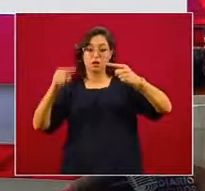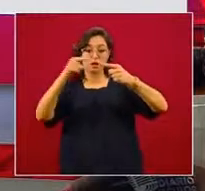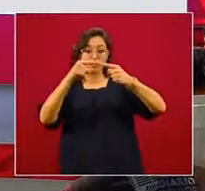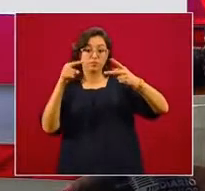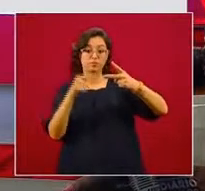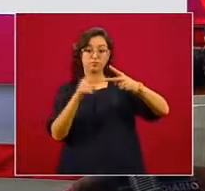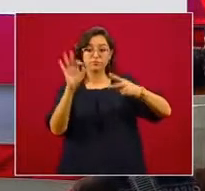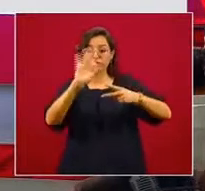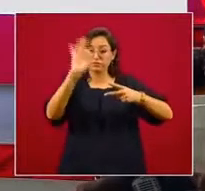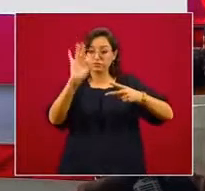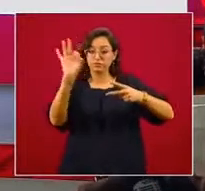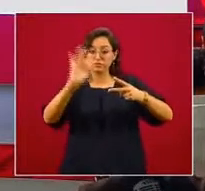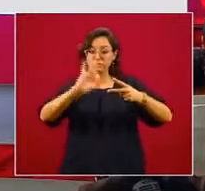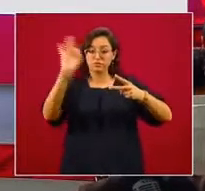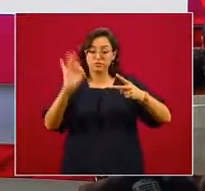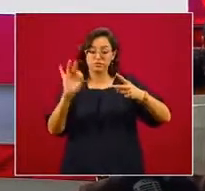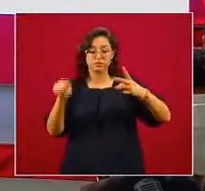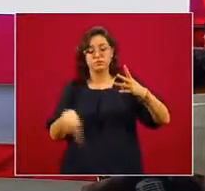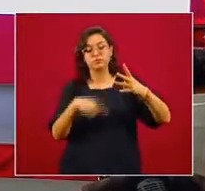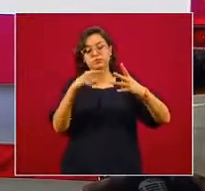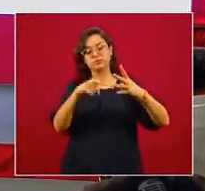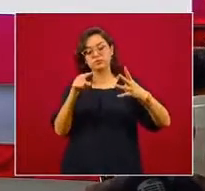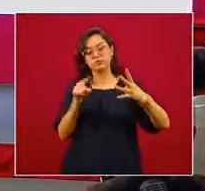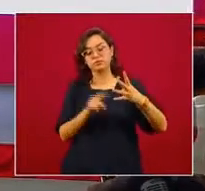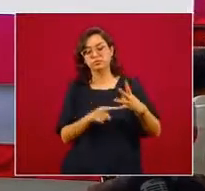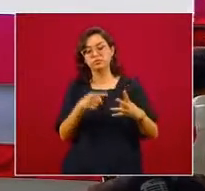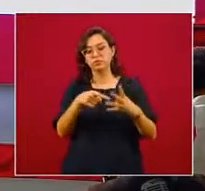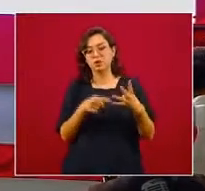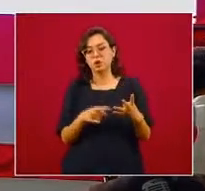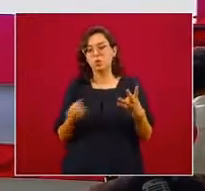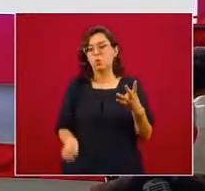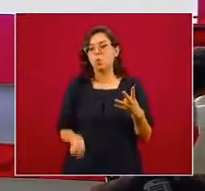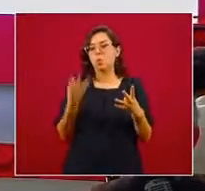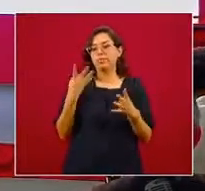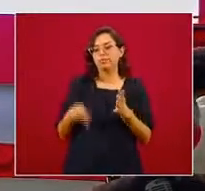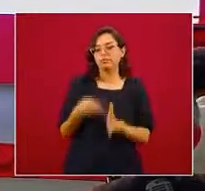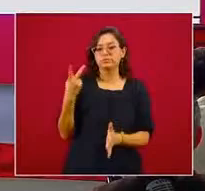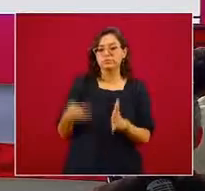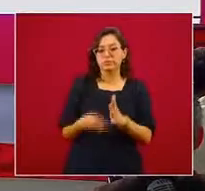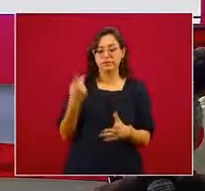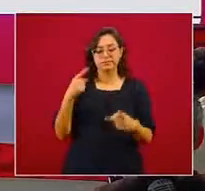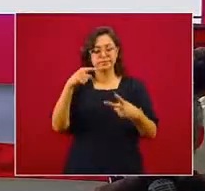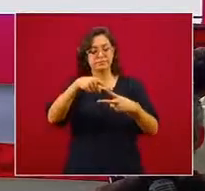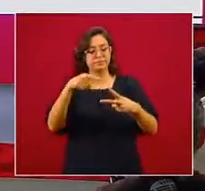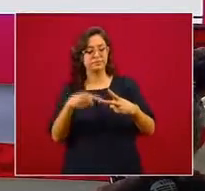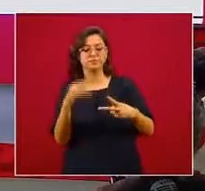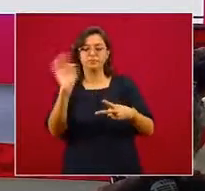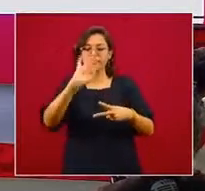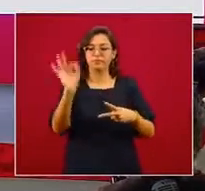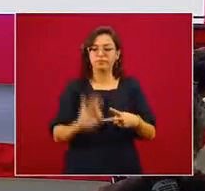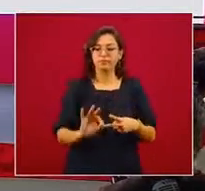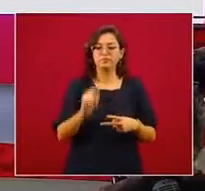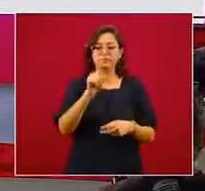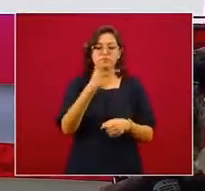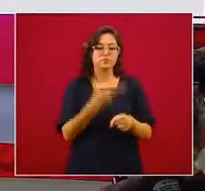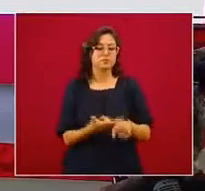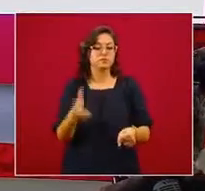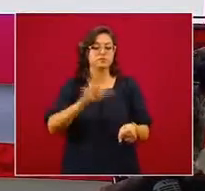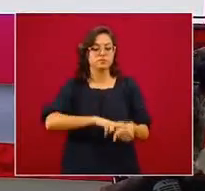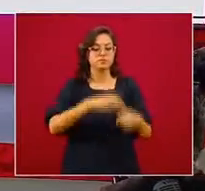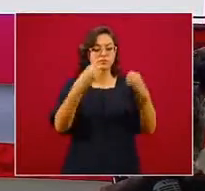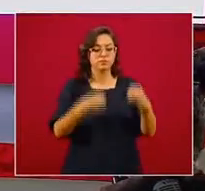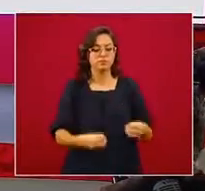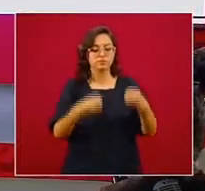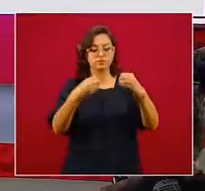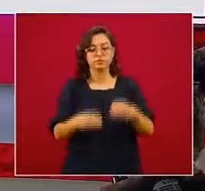national indicators, 2 proportion indicators, and 2 trend indicators. In terms of